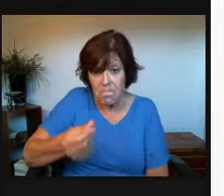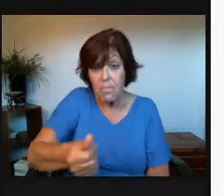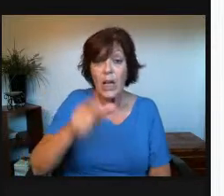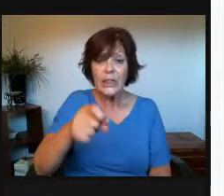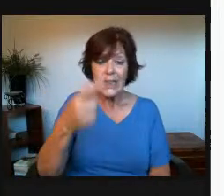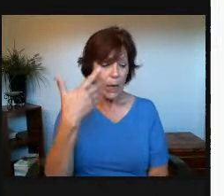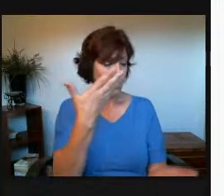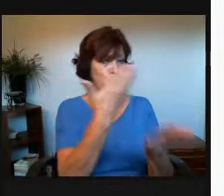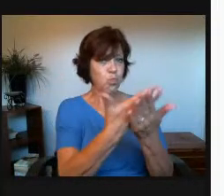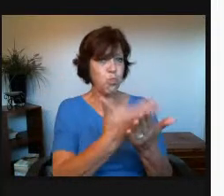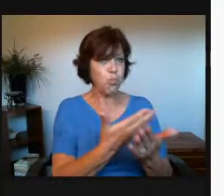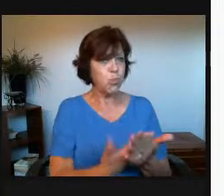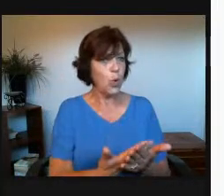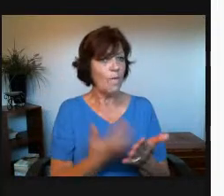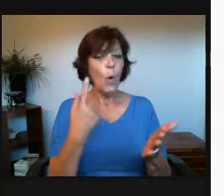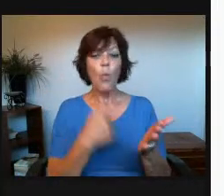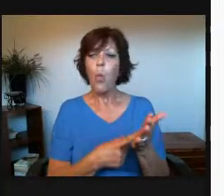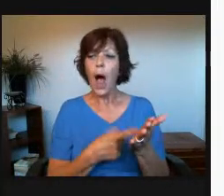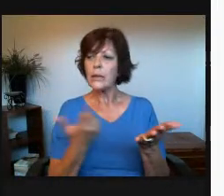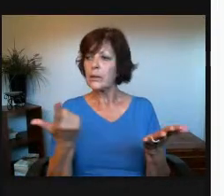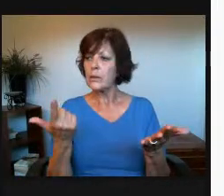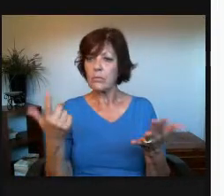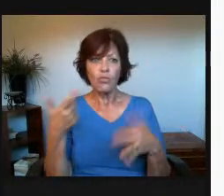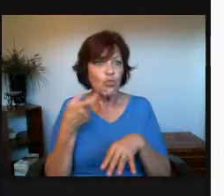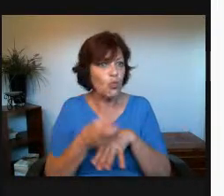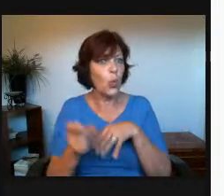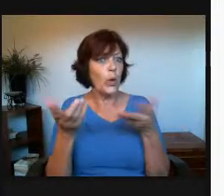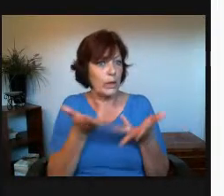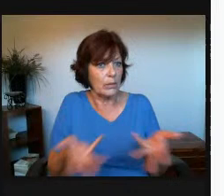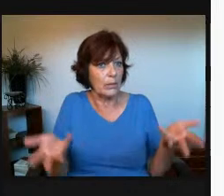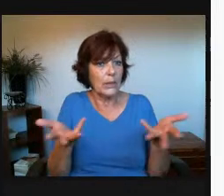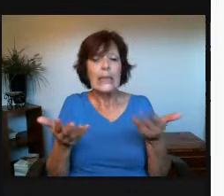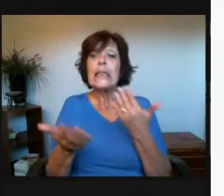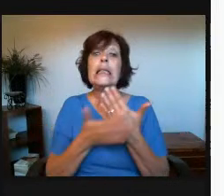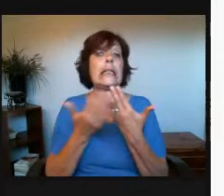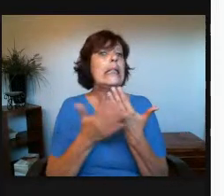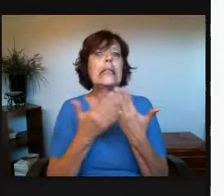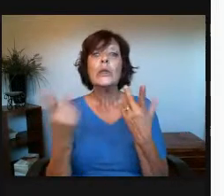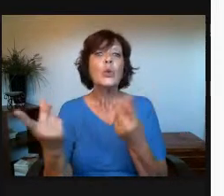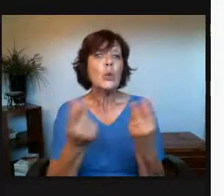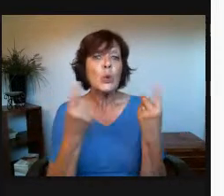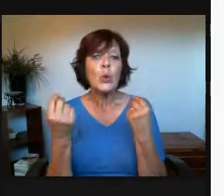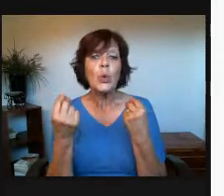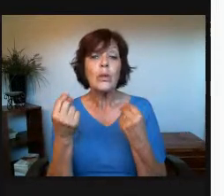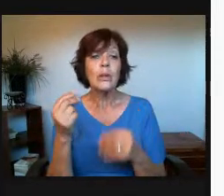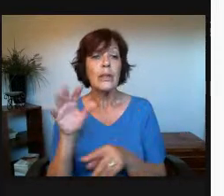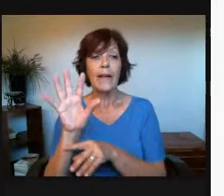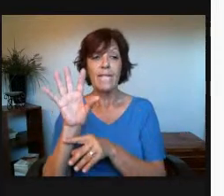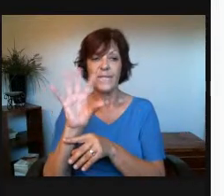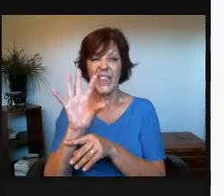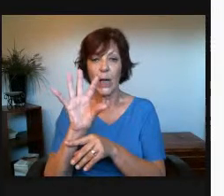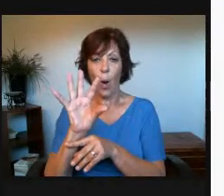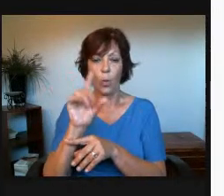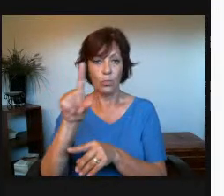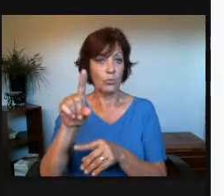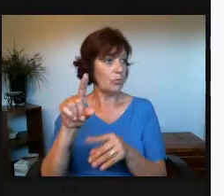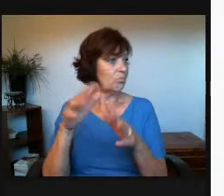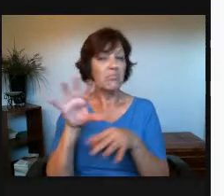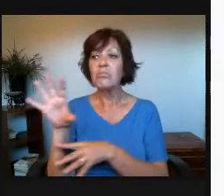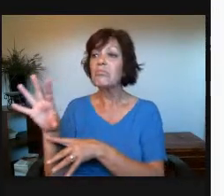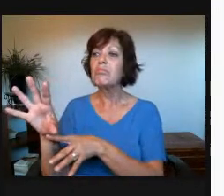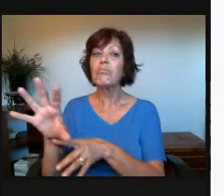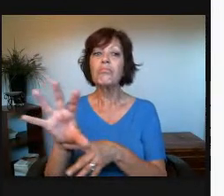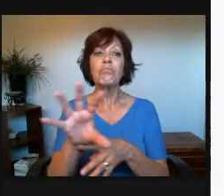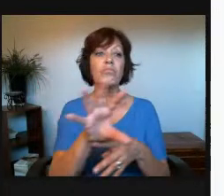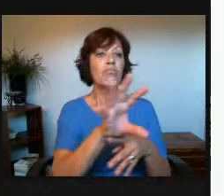what was lost. And a very easy way to do that is to take a video camera or take